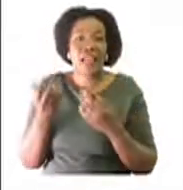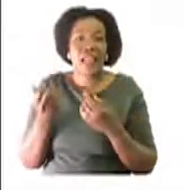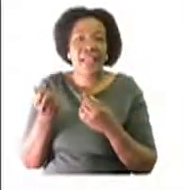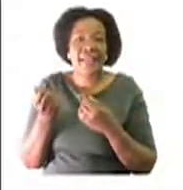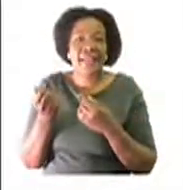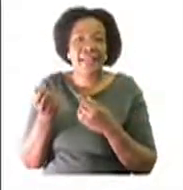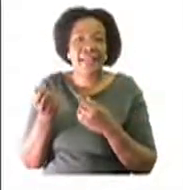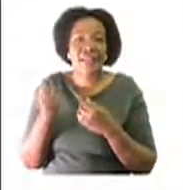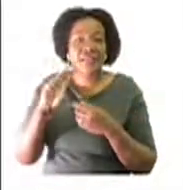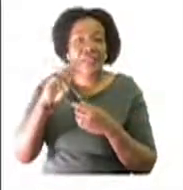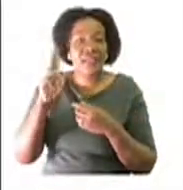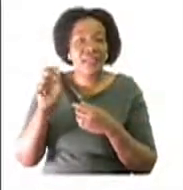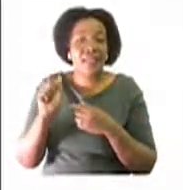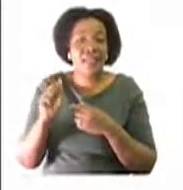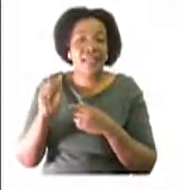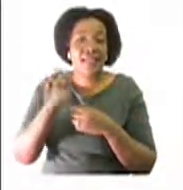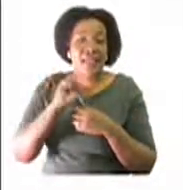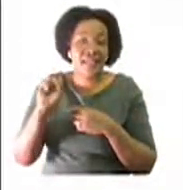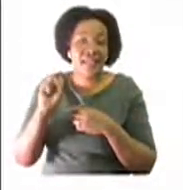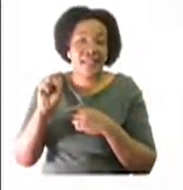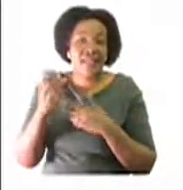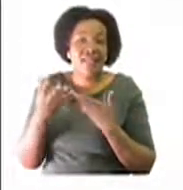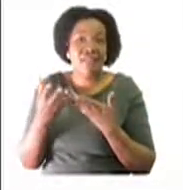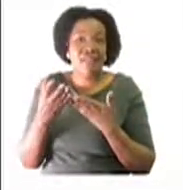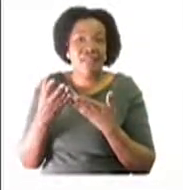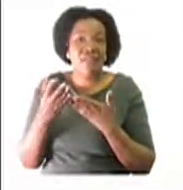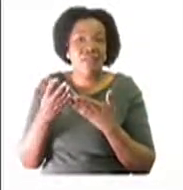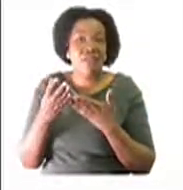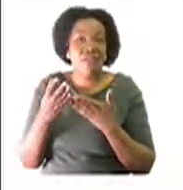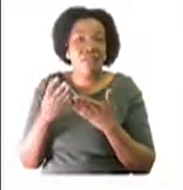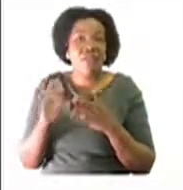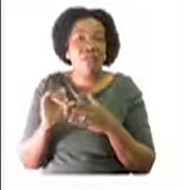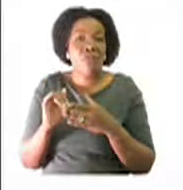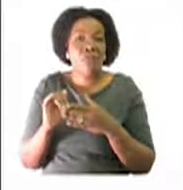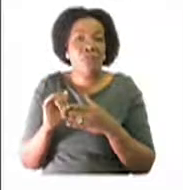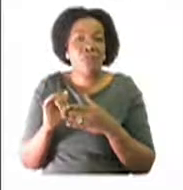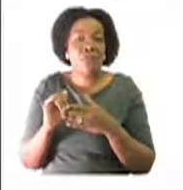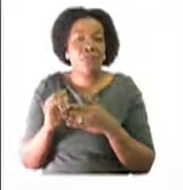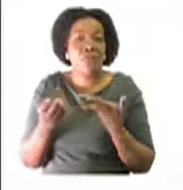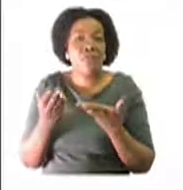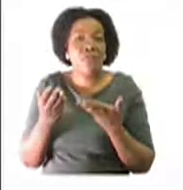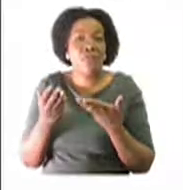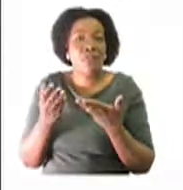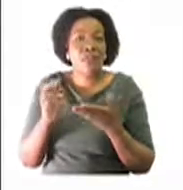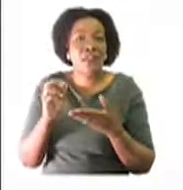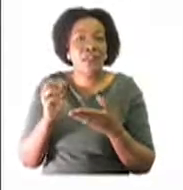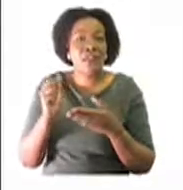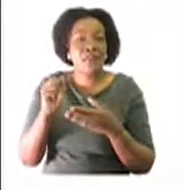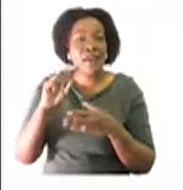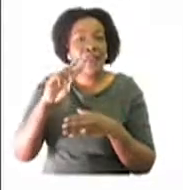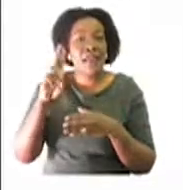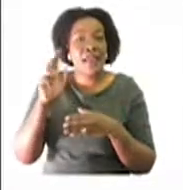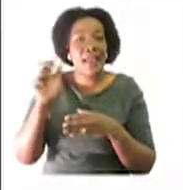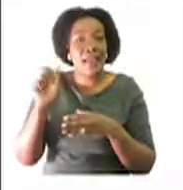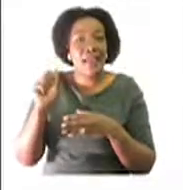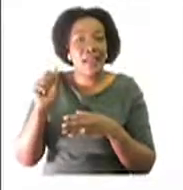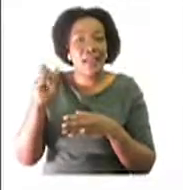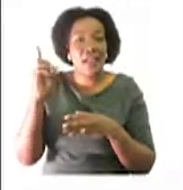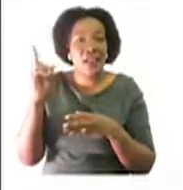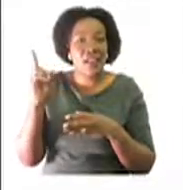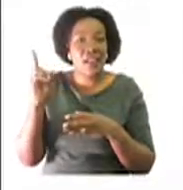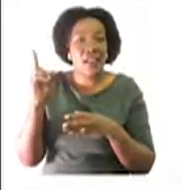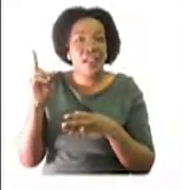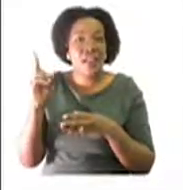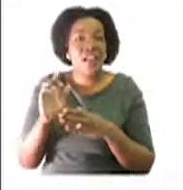ears, a rabbit have long ears, or a rabbit had